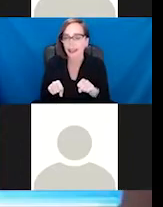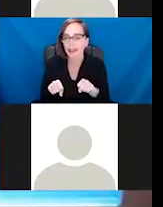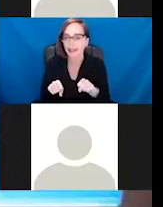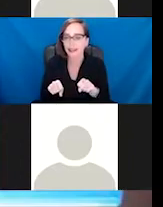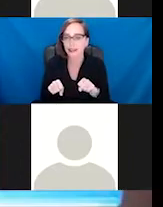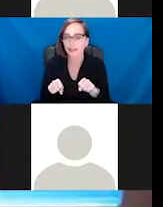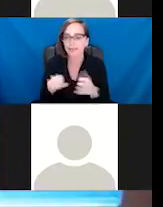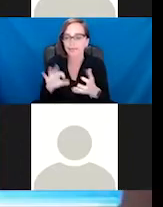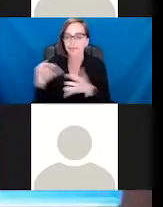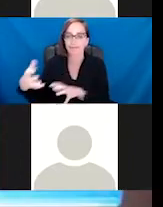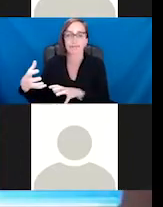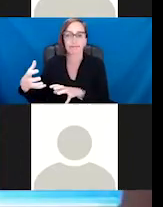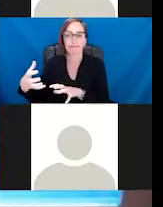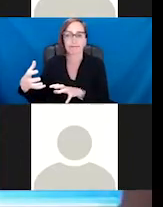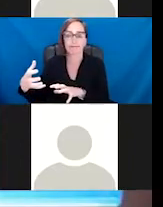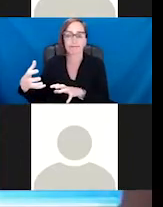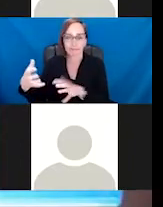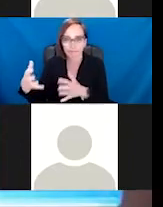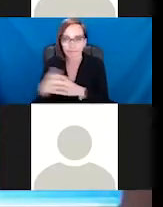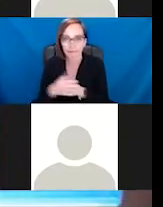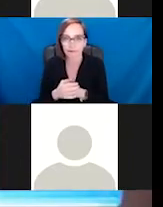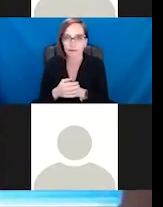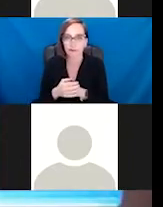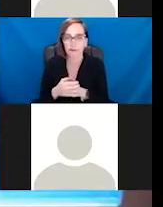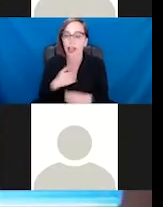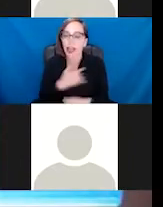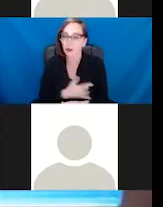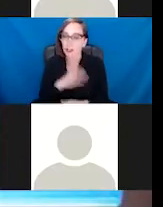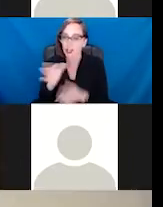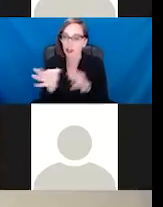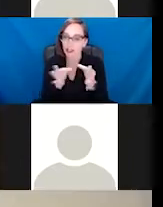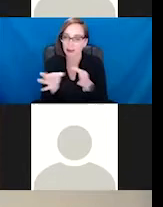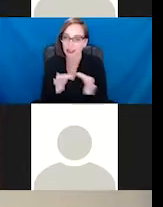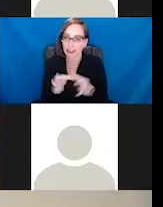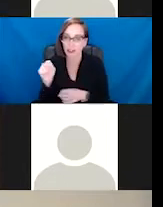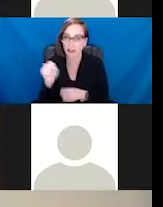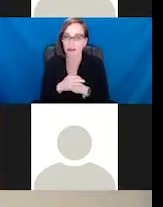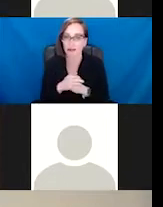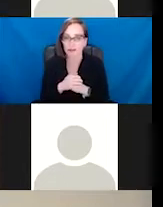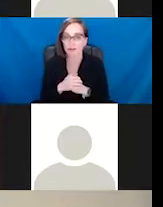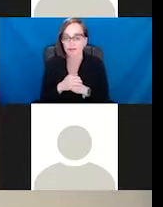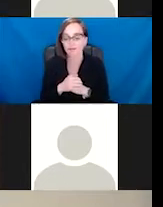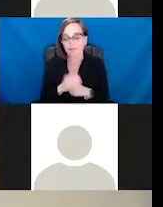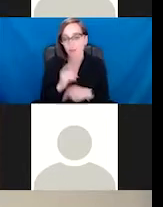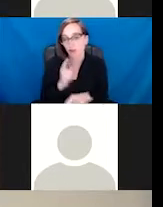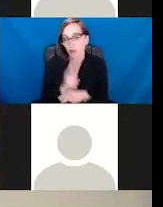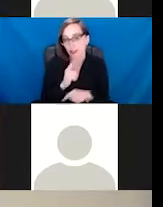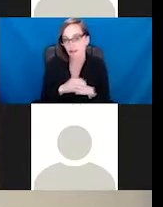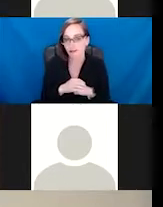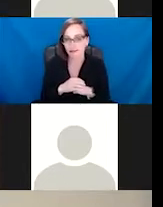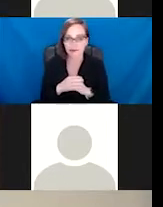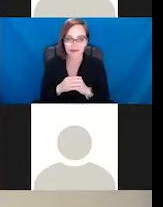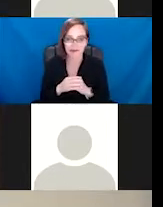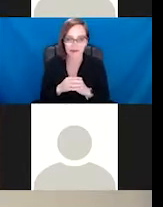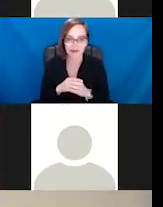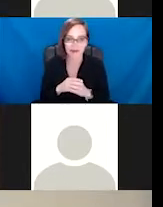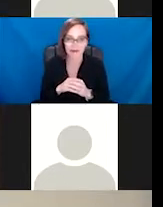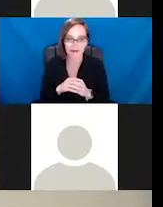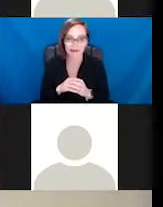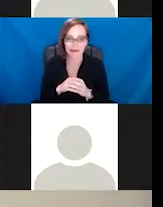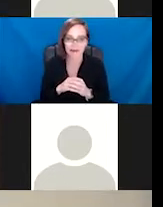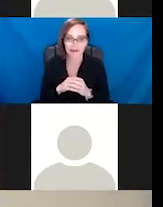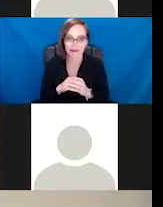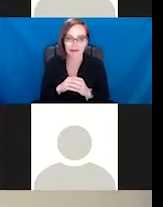I appreciate your explanation. Yeah, I think it's a bit of a both and. I mean, and that's kind of the search for